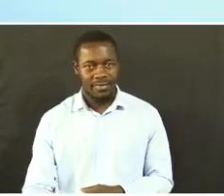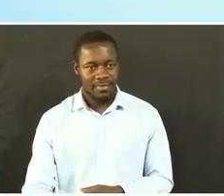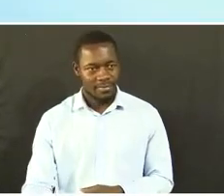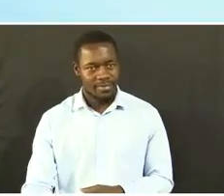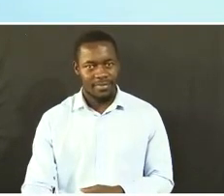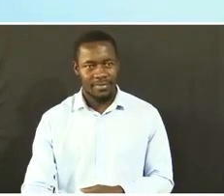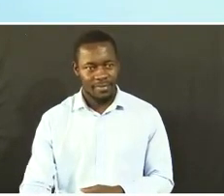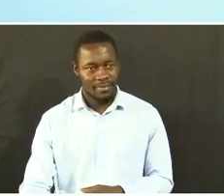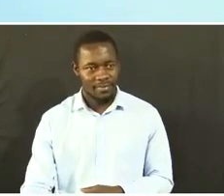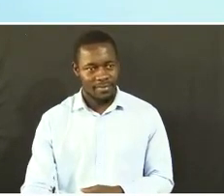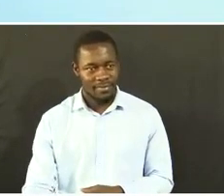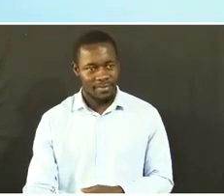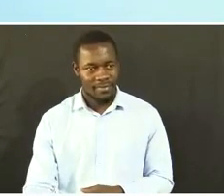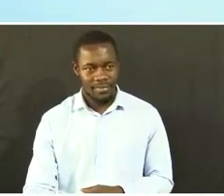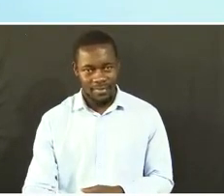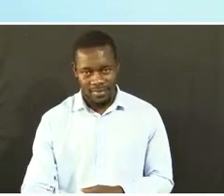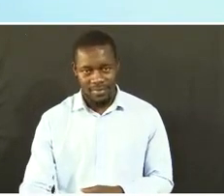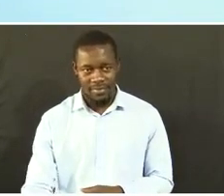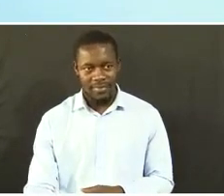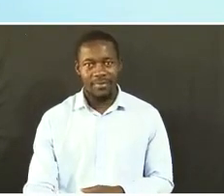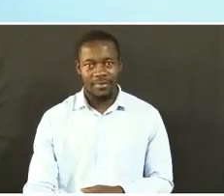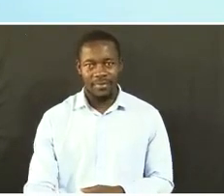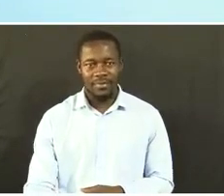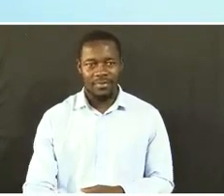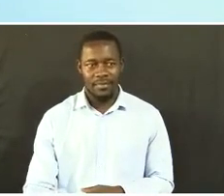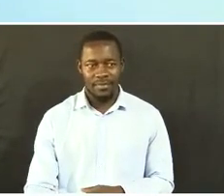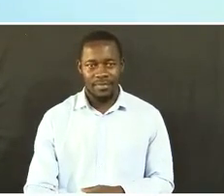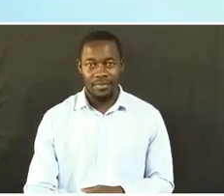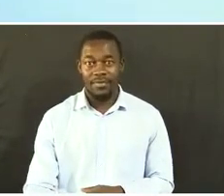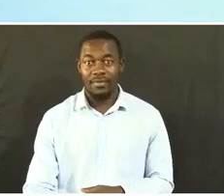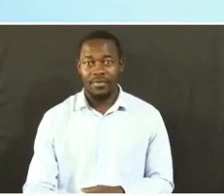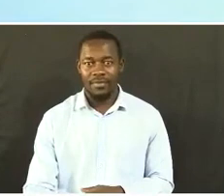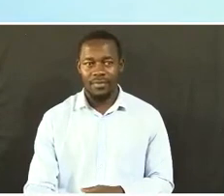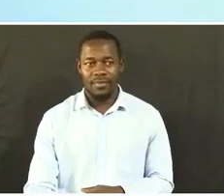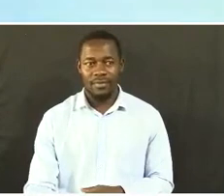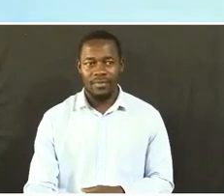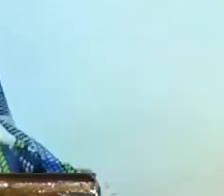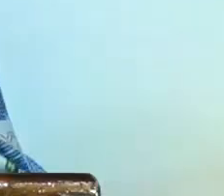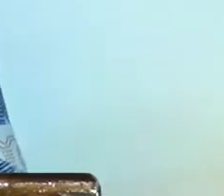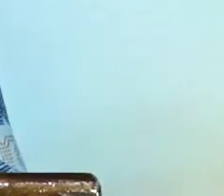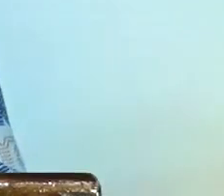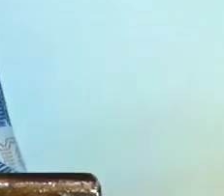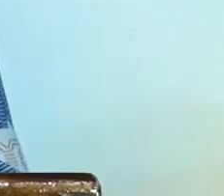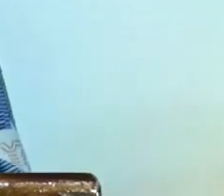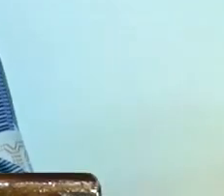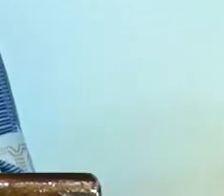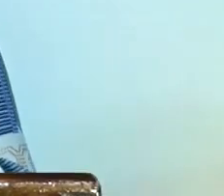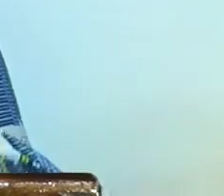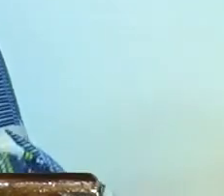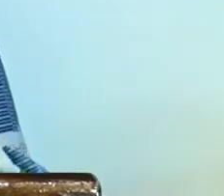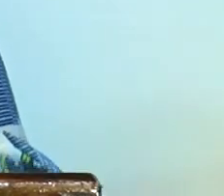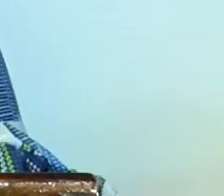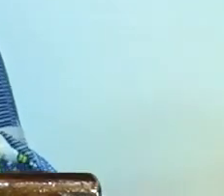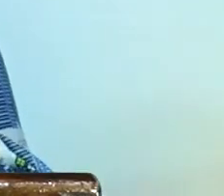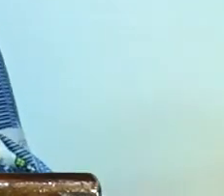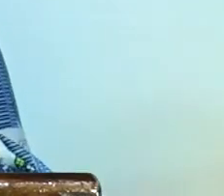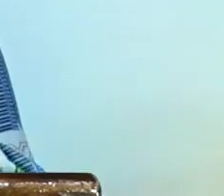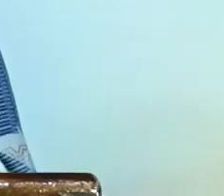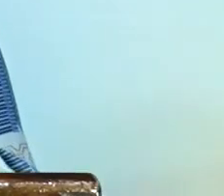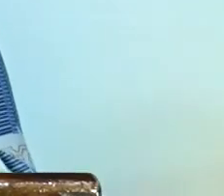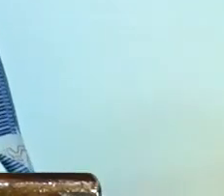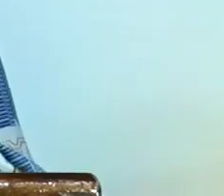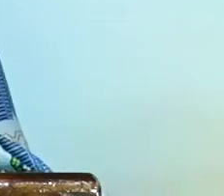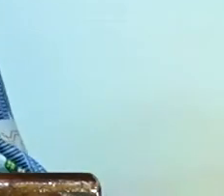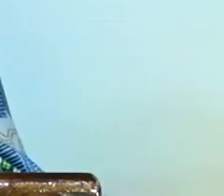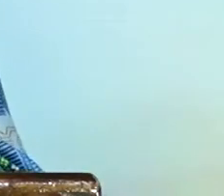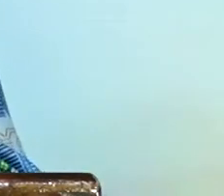three, and therefore it is not a lot. It doesn't matter. However small it is, however infrequent you are taking it, as long as you are